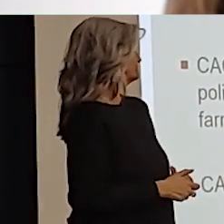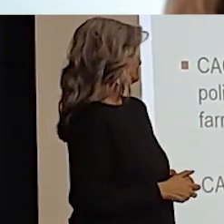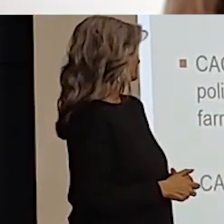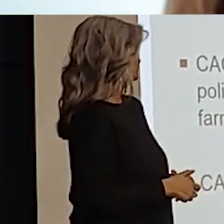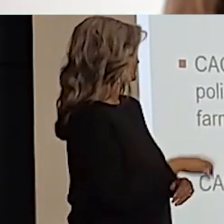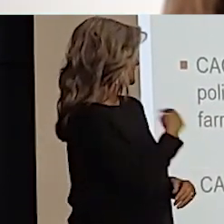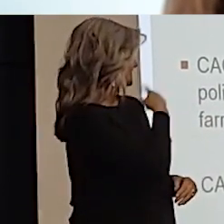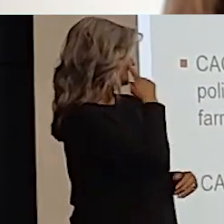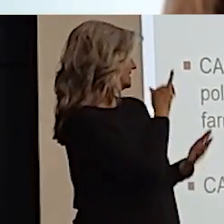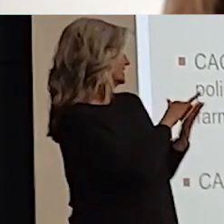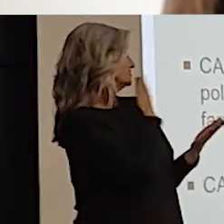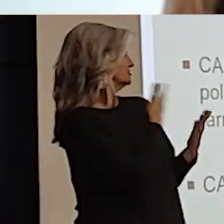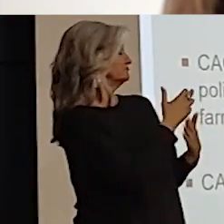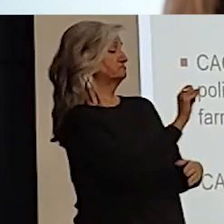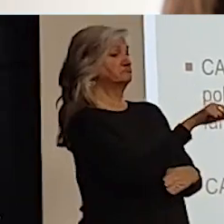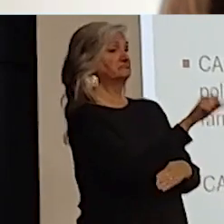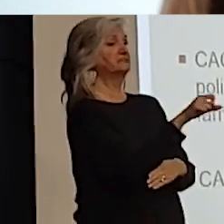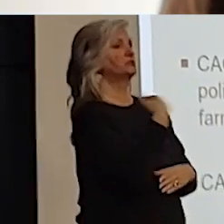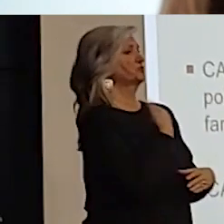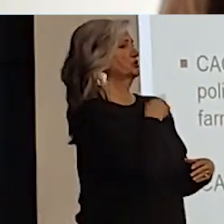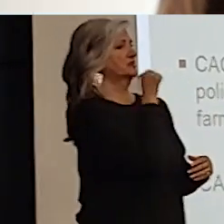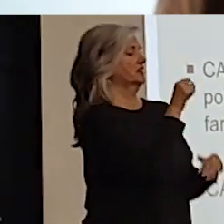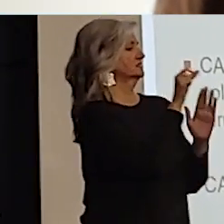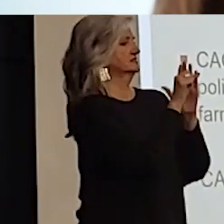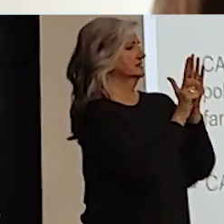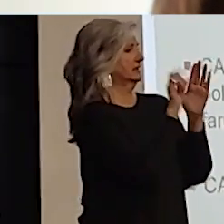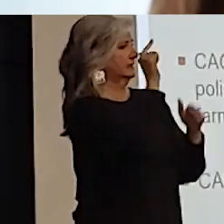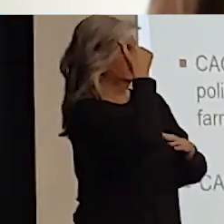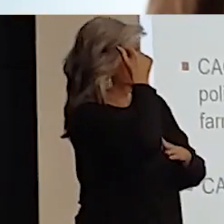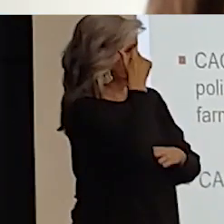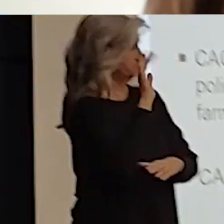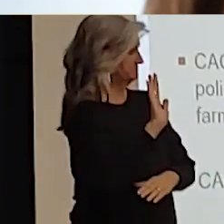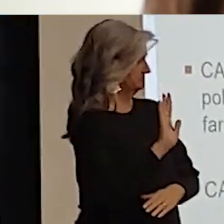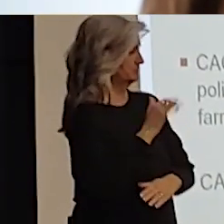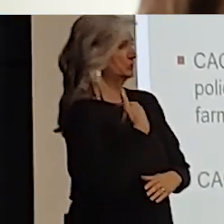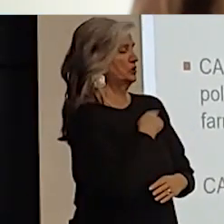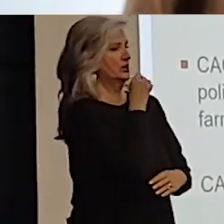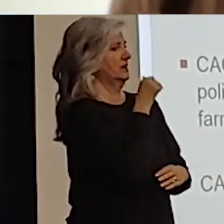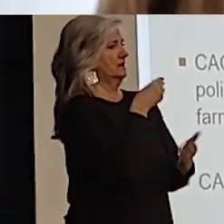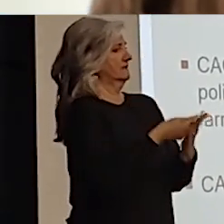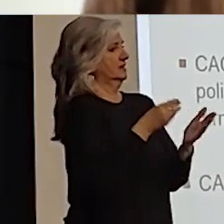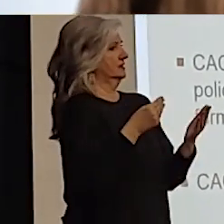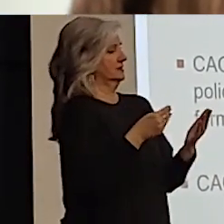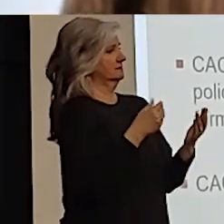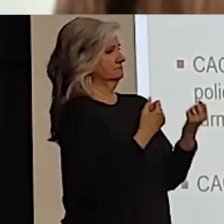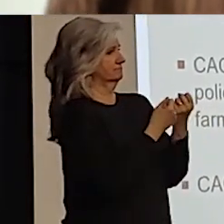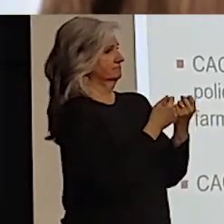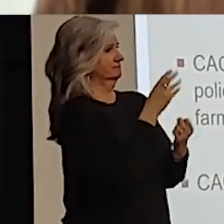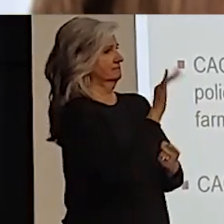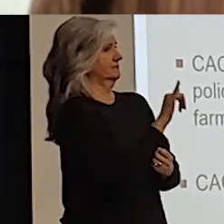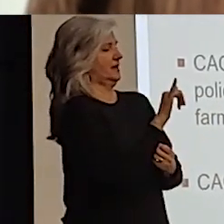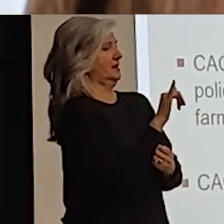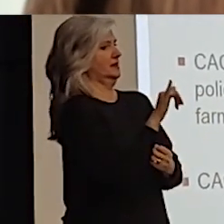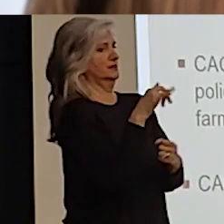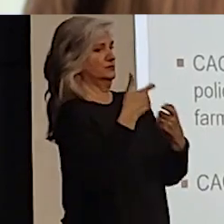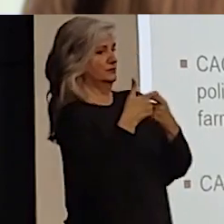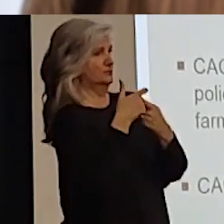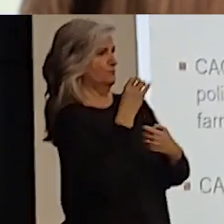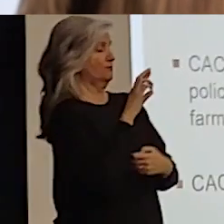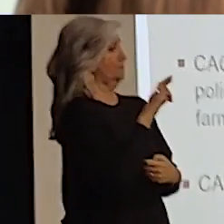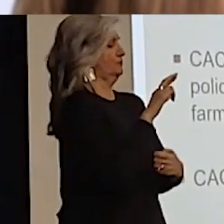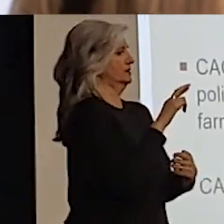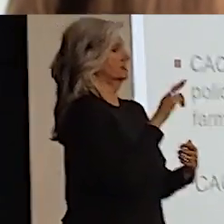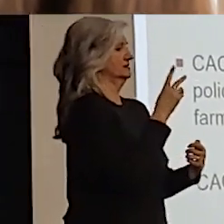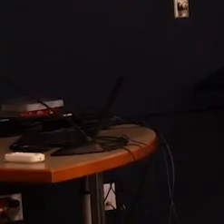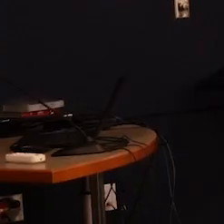I think this is good. Yep, and since we are not a state government entity, again, we are not funded by utility rates or tax dollars. So we just wanted to be